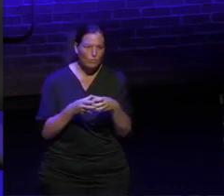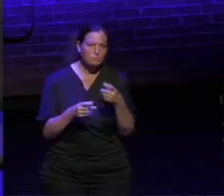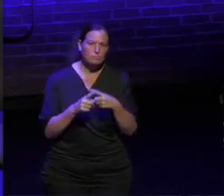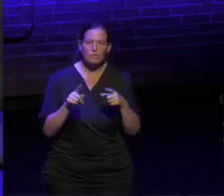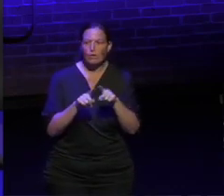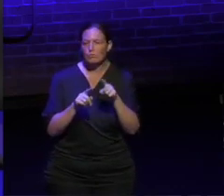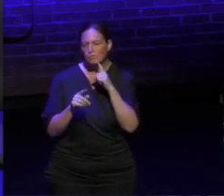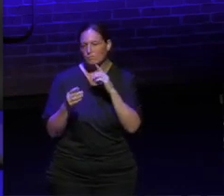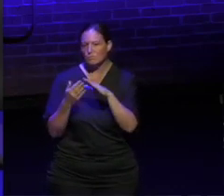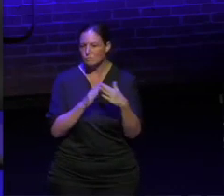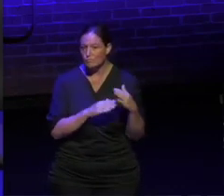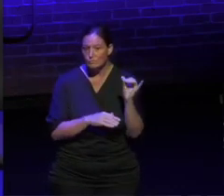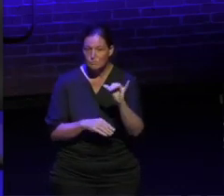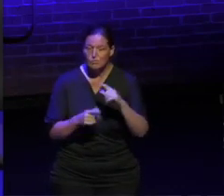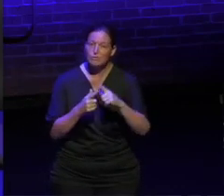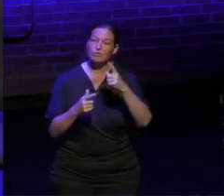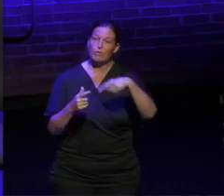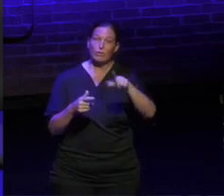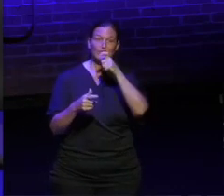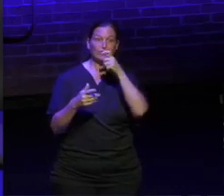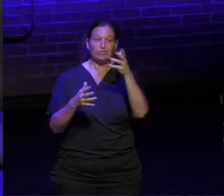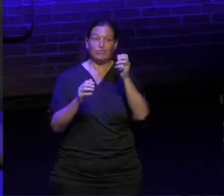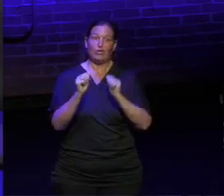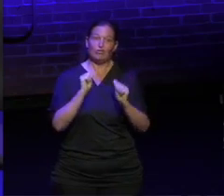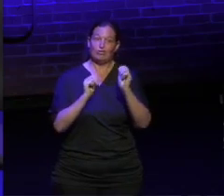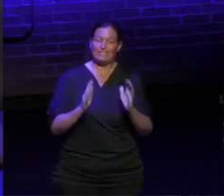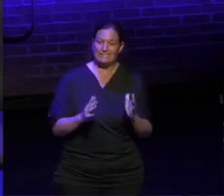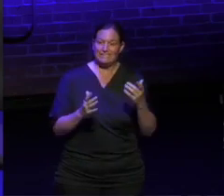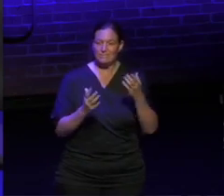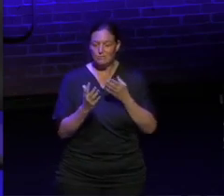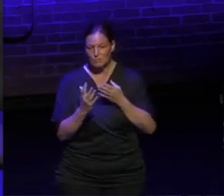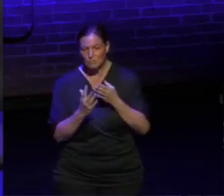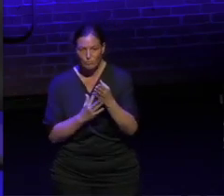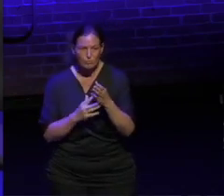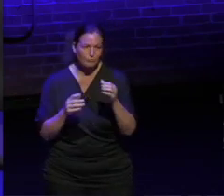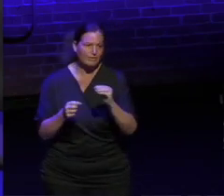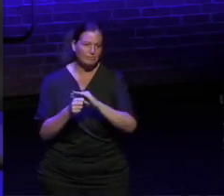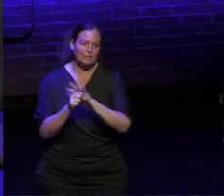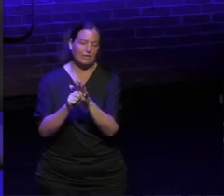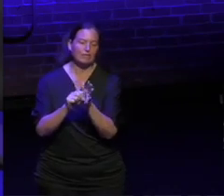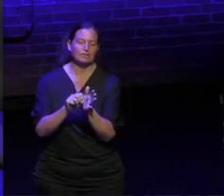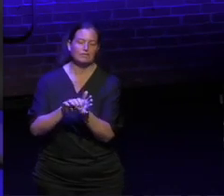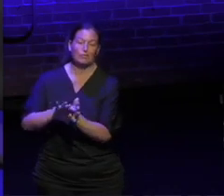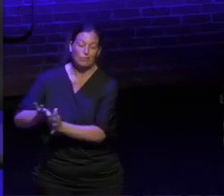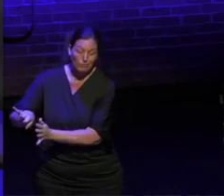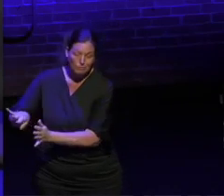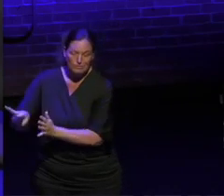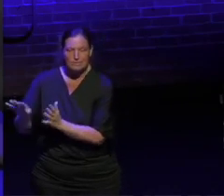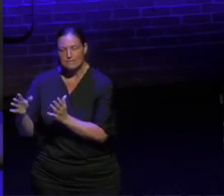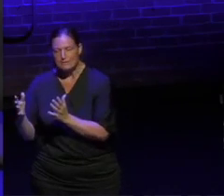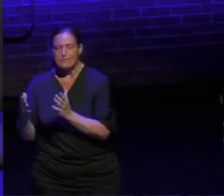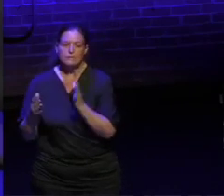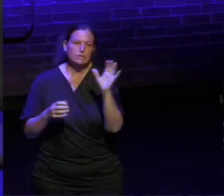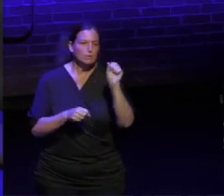community. And to those artists in the room, certainly as we make our way out of this pandemic, I just want to thank you because